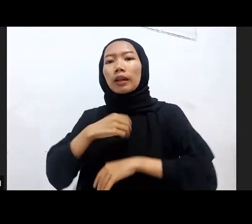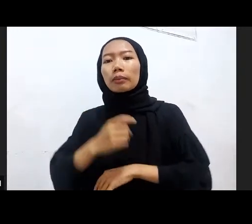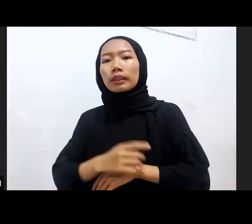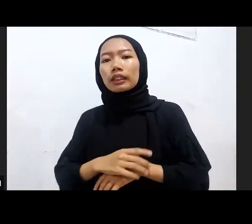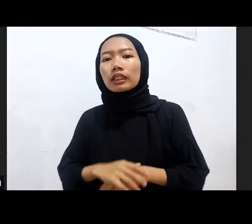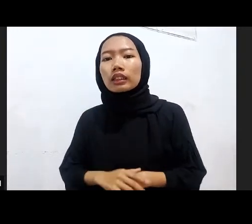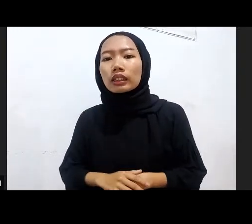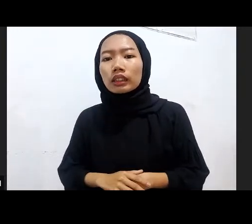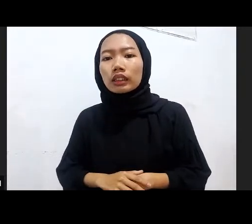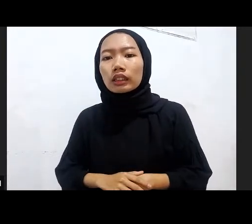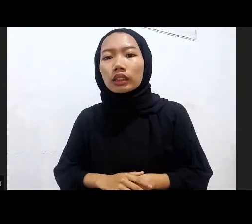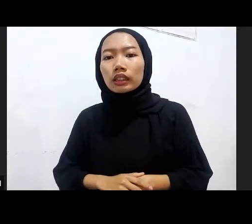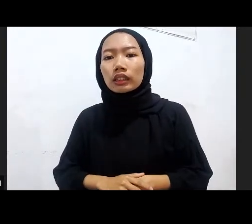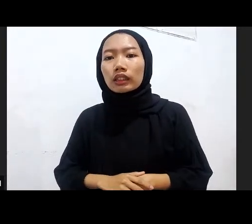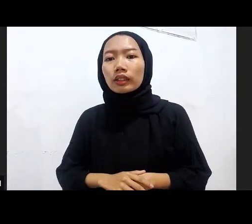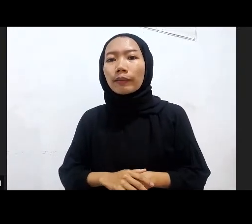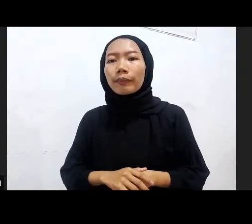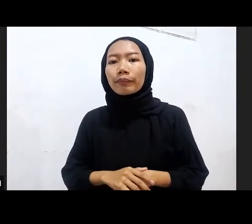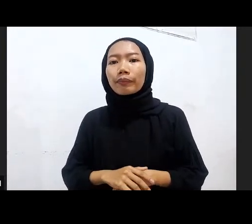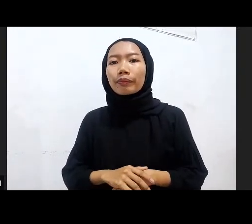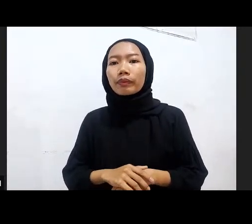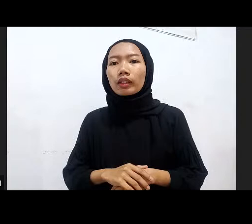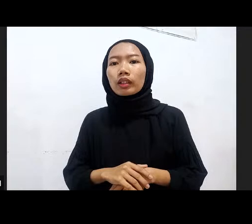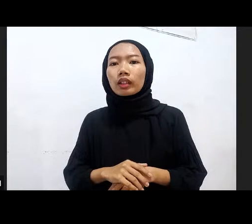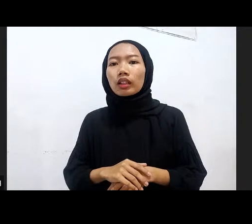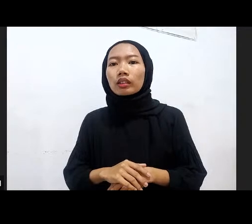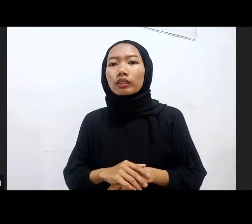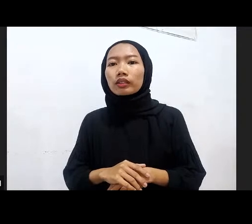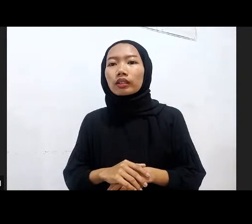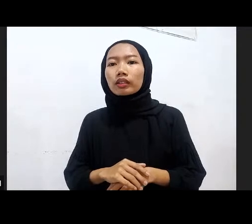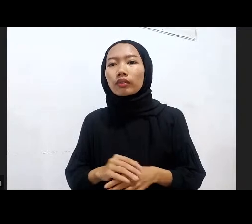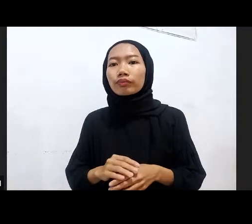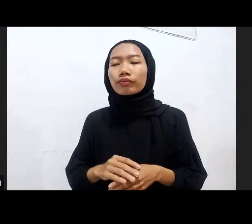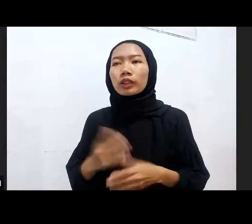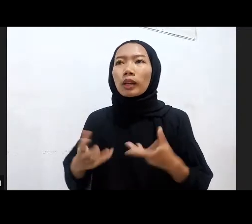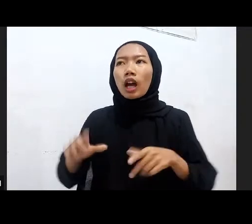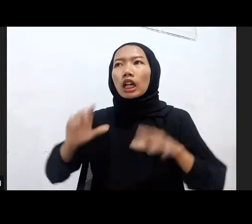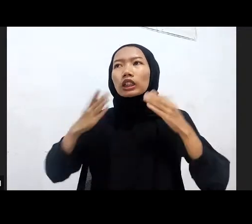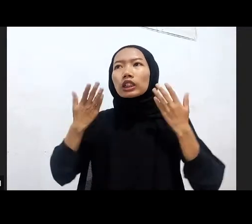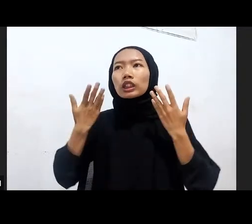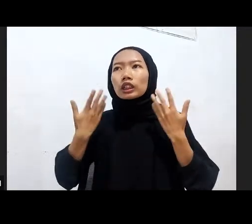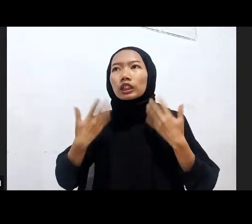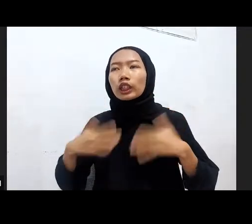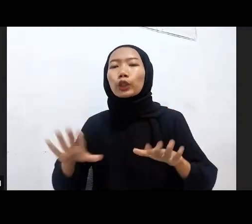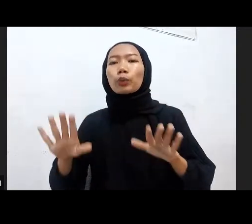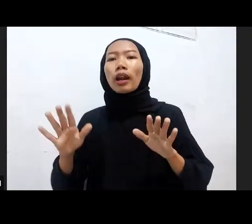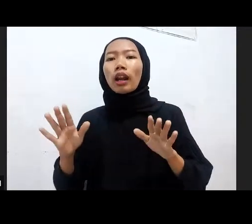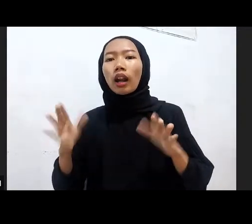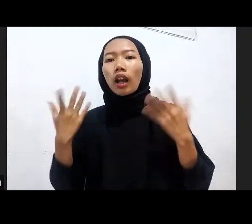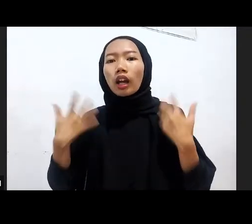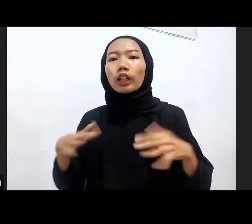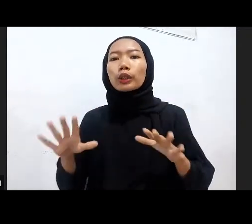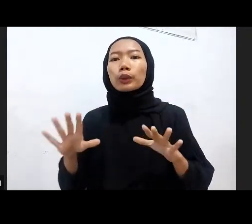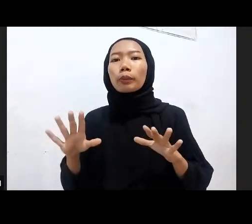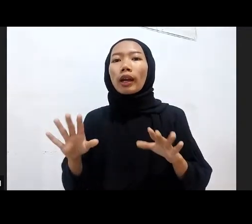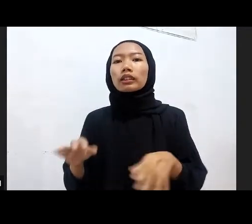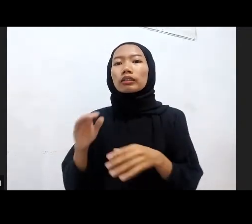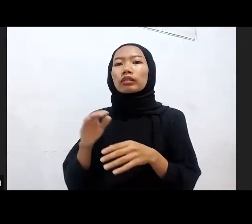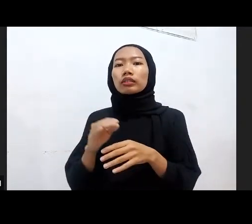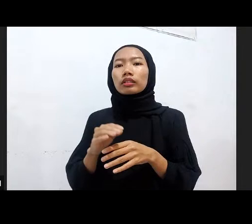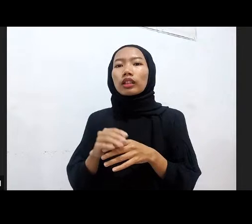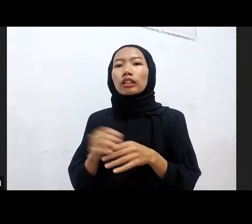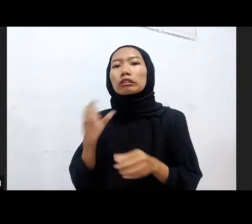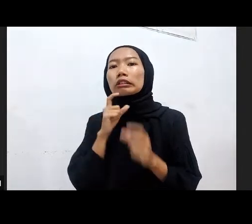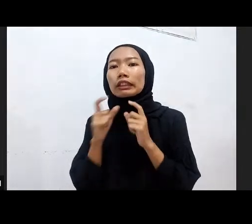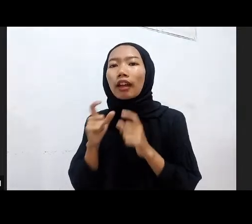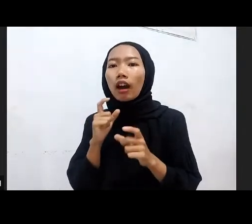to live, because that's our starting point and our ending point. And hopefully I deliver a bit on